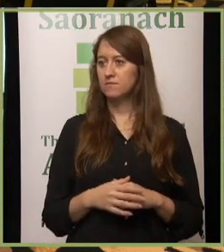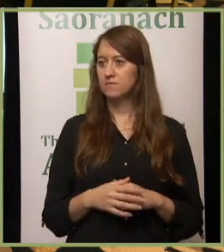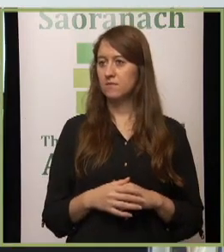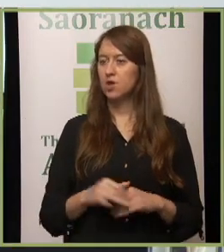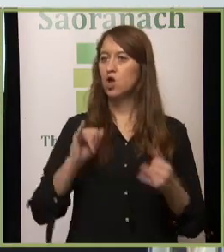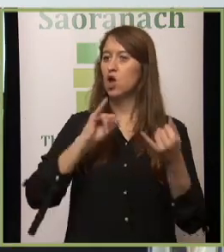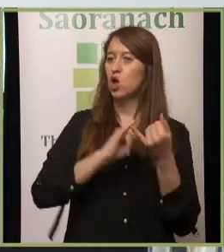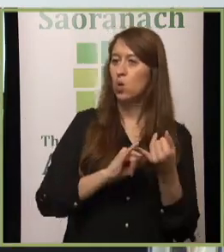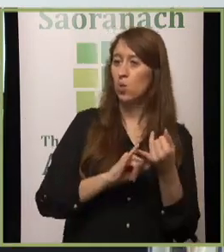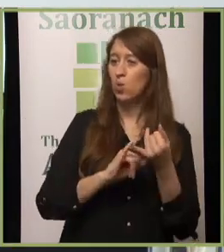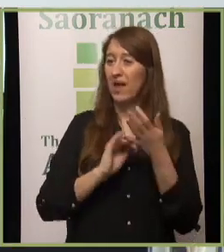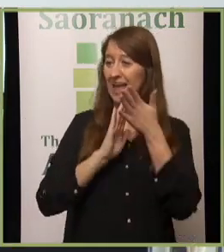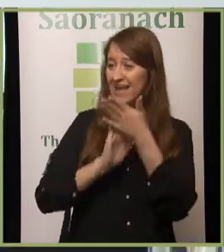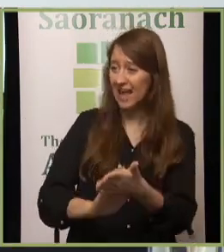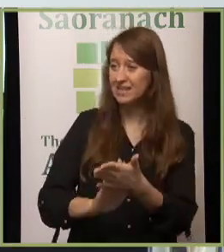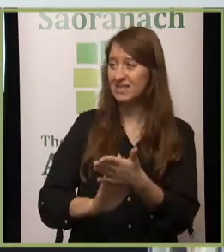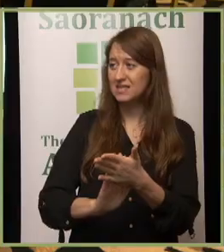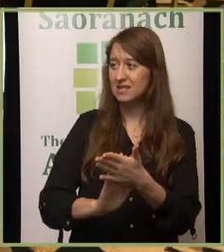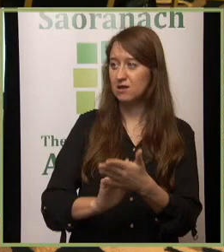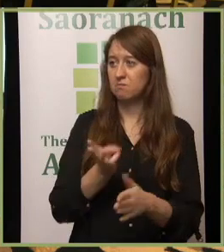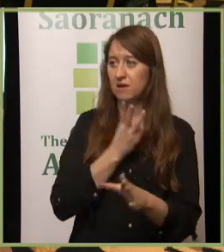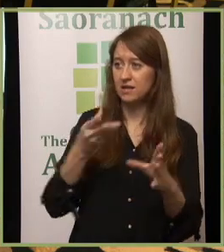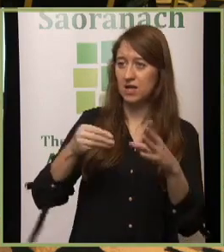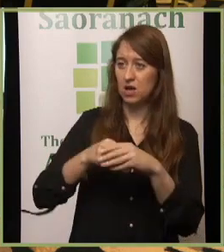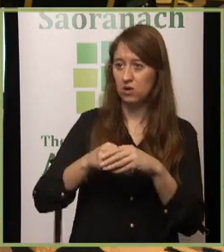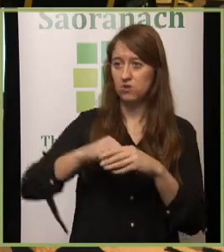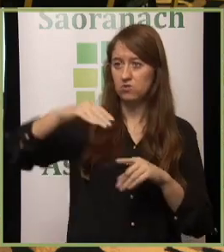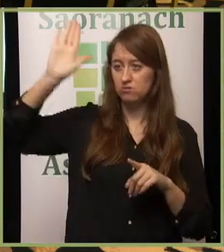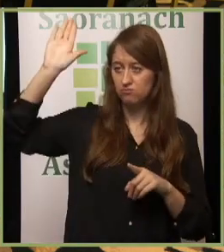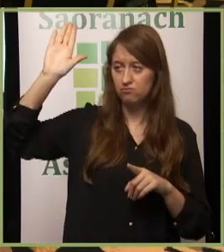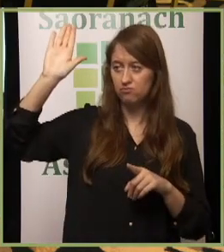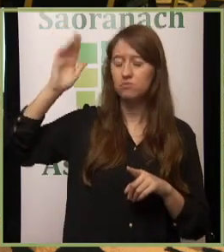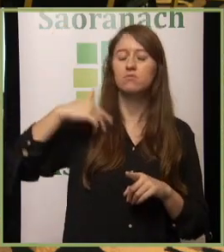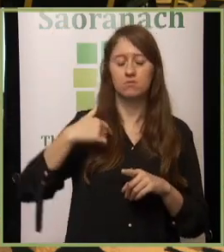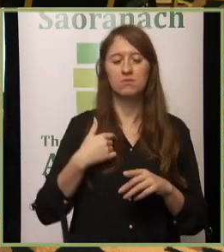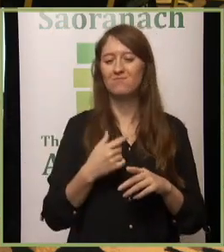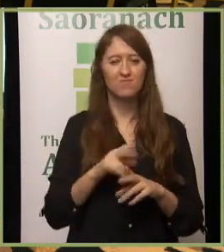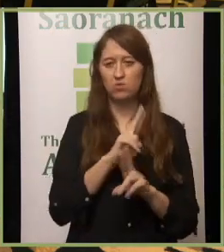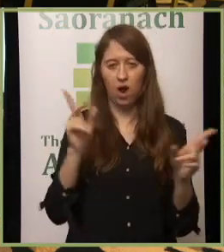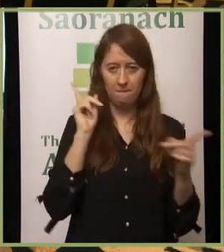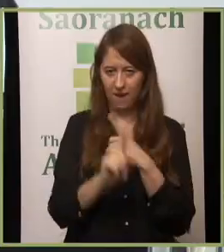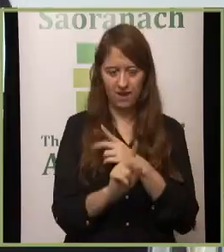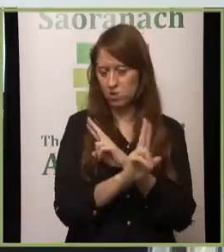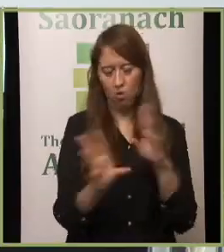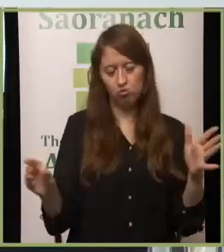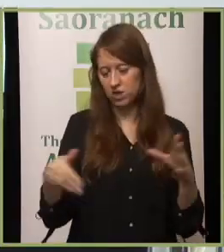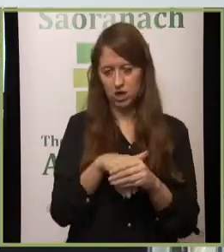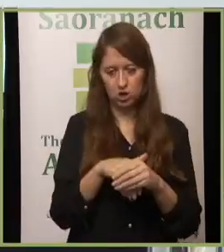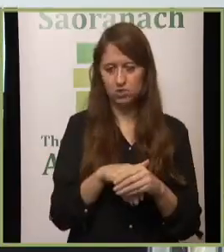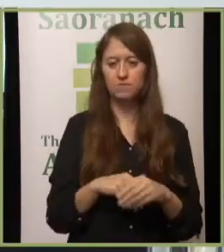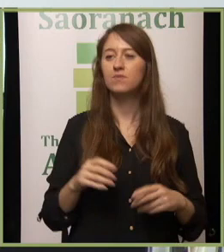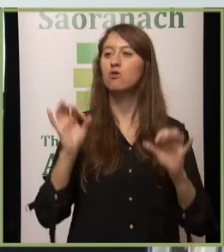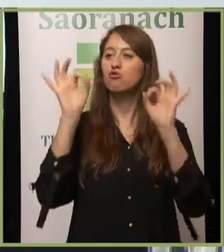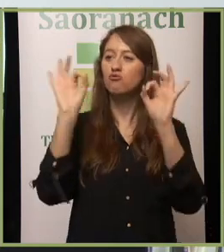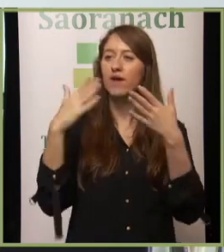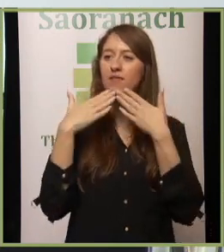And all those against including it, please raise your hand. Okay, that's not going to get included then. Okay, it's still great. Thank